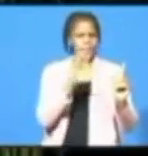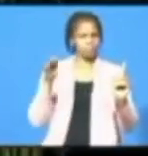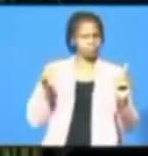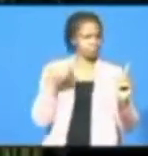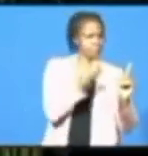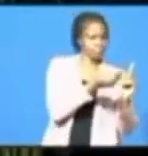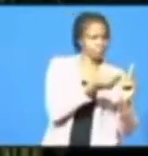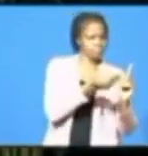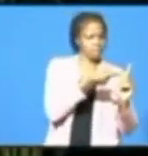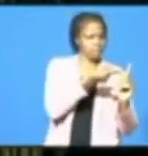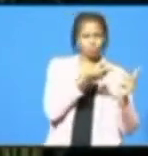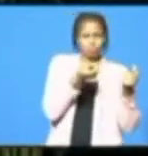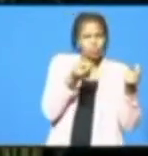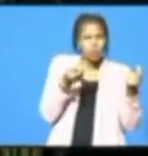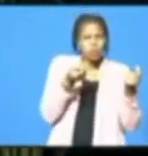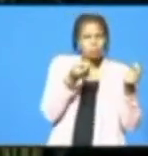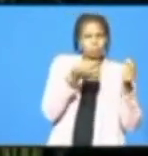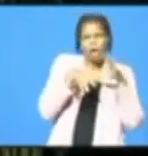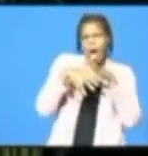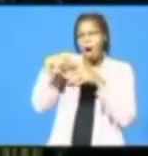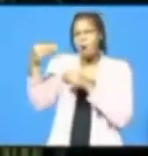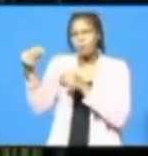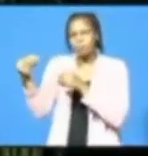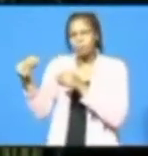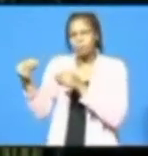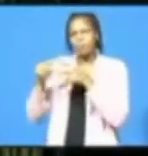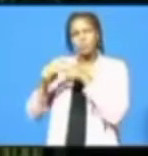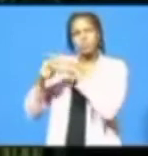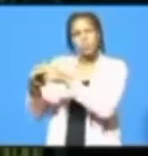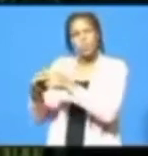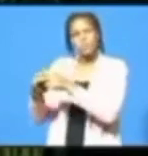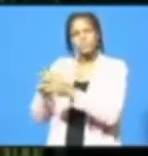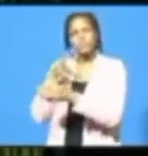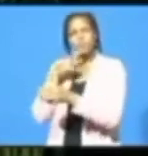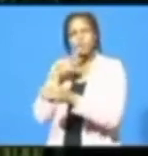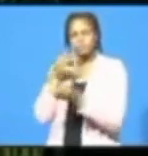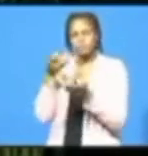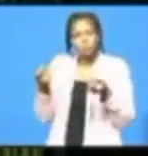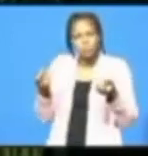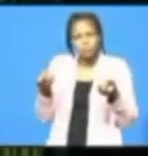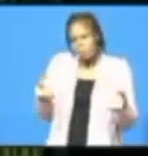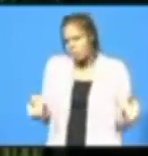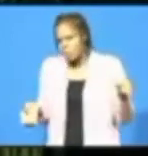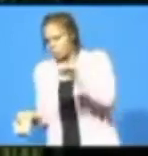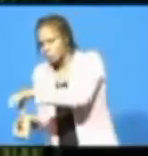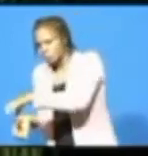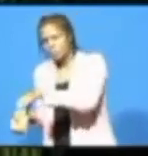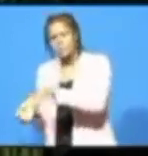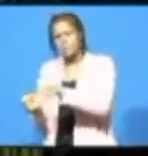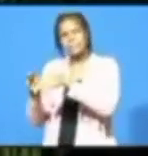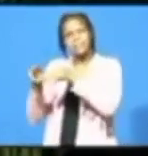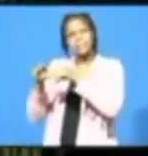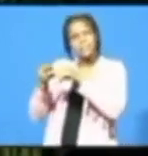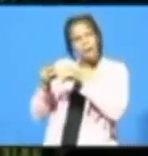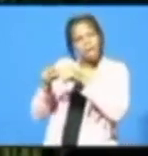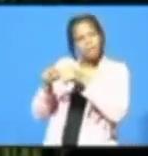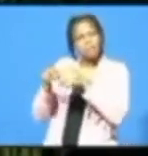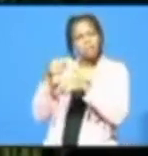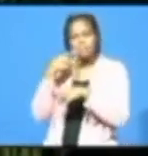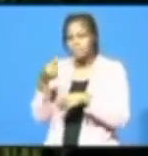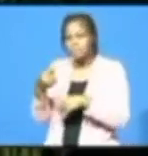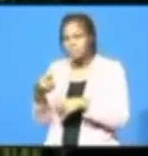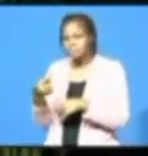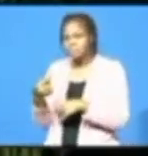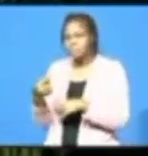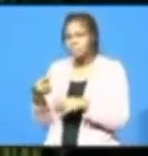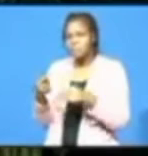water, cast in the salt there, and said, thus